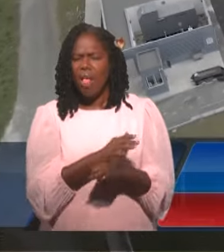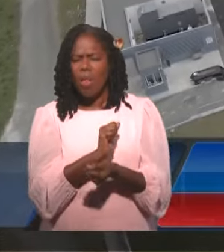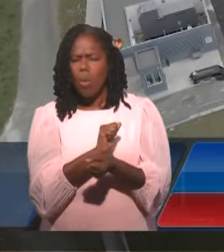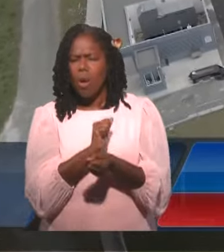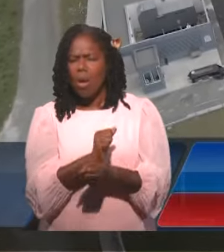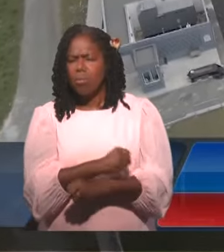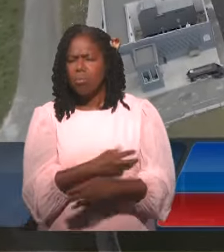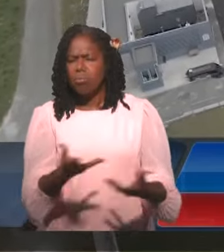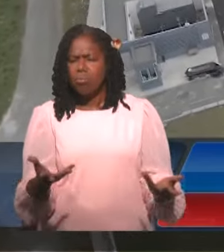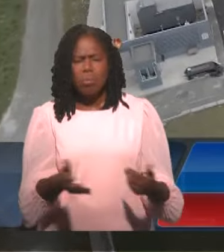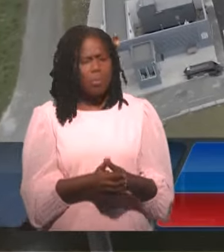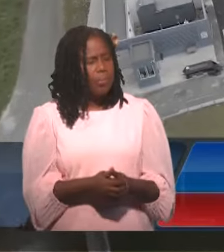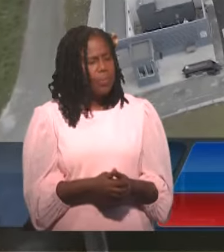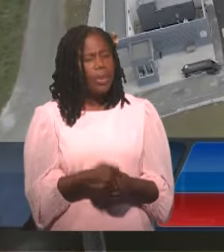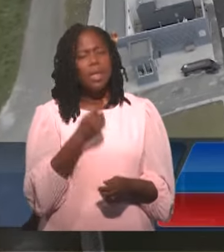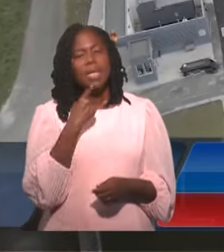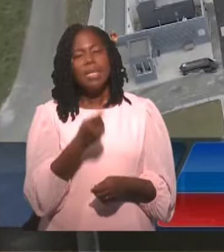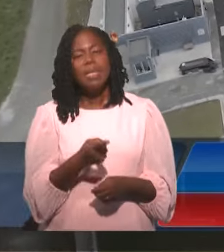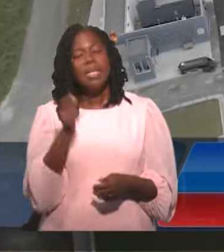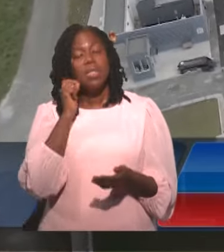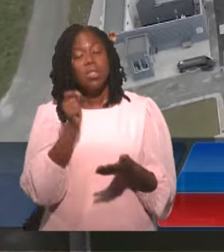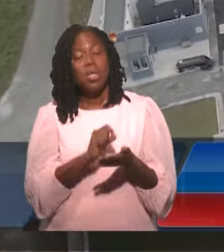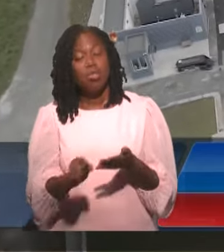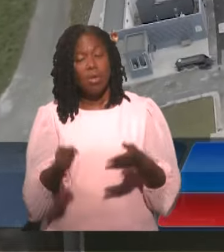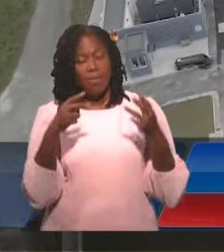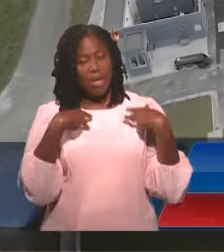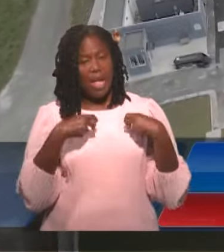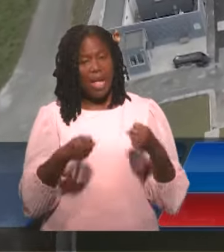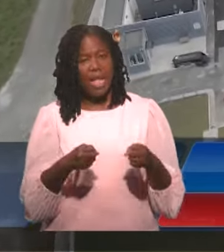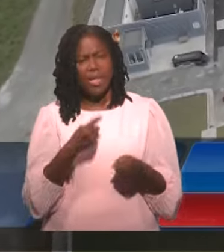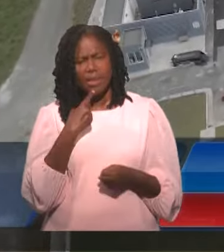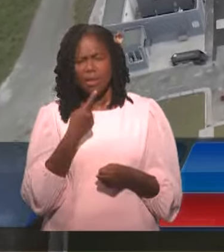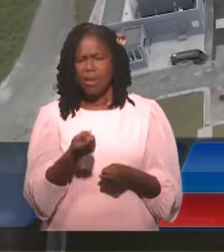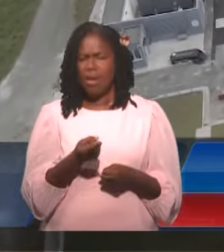Health's claims that the Roxborough Hospital was not purpose-built.